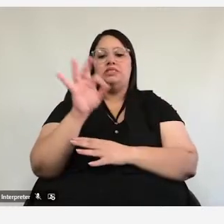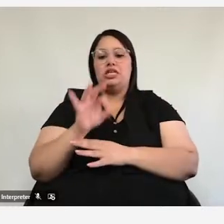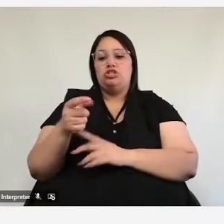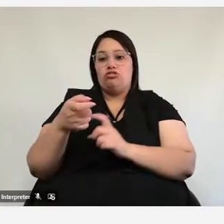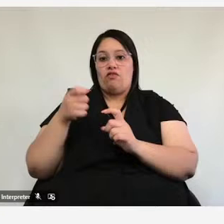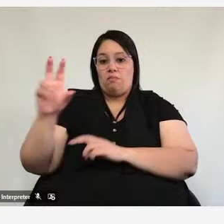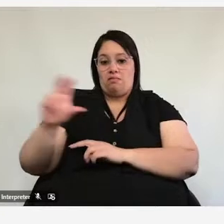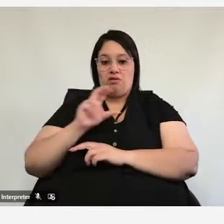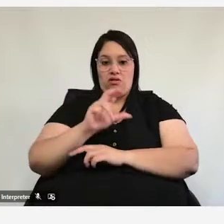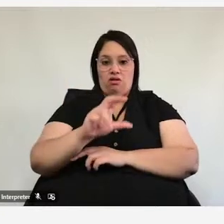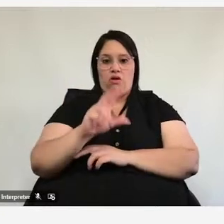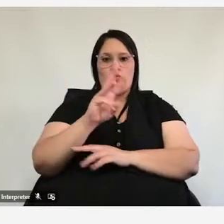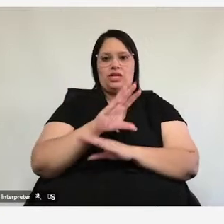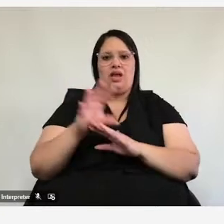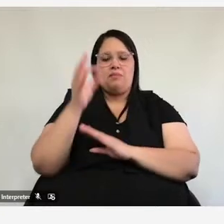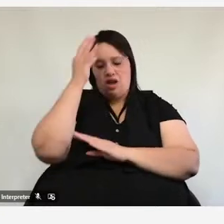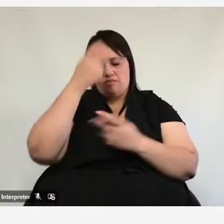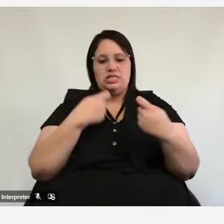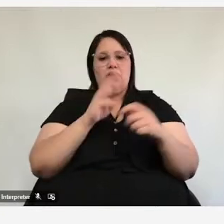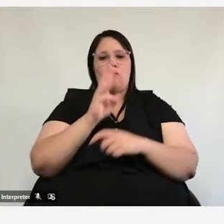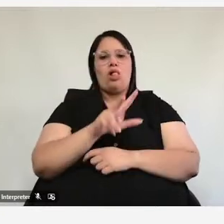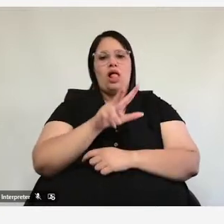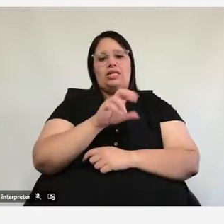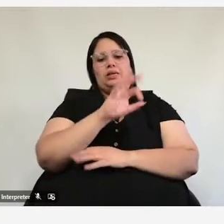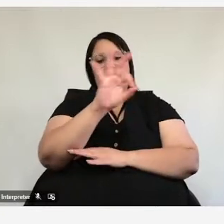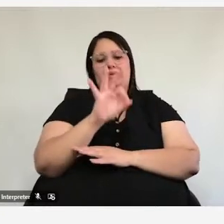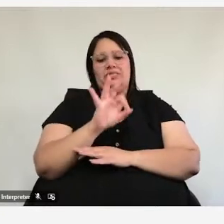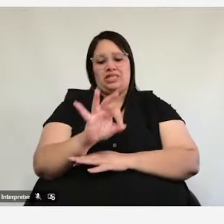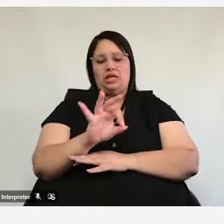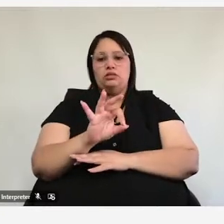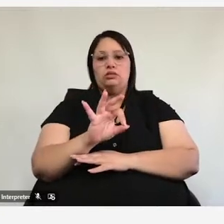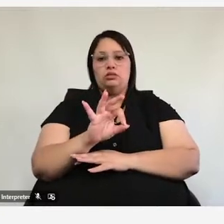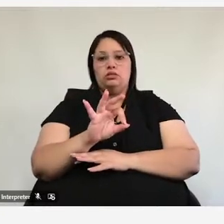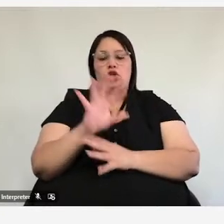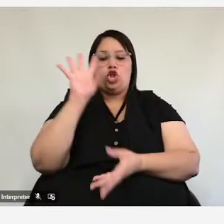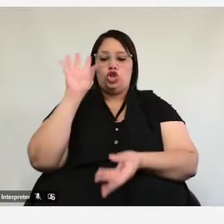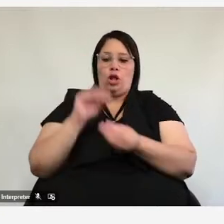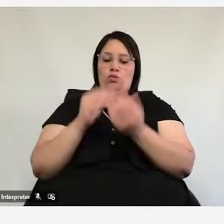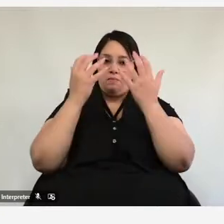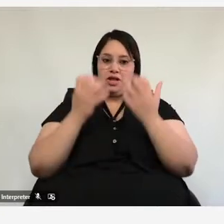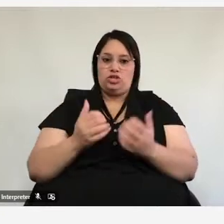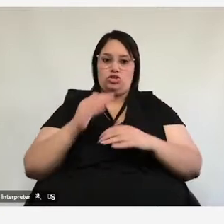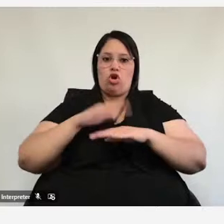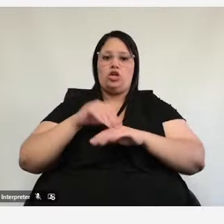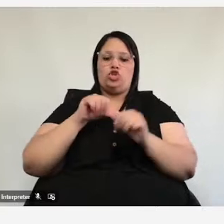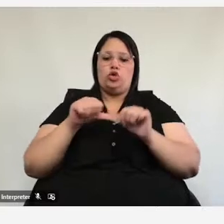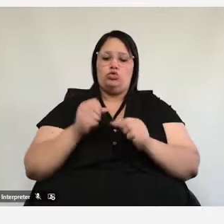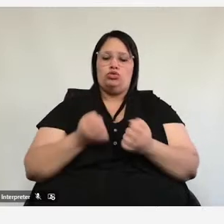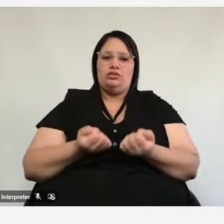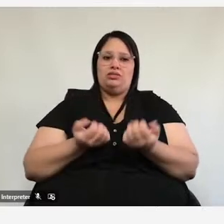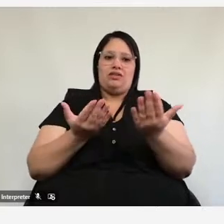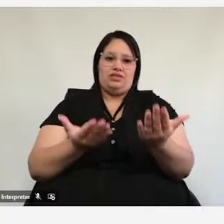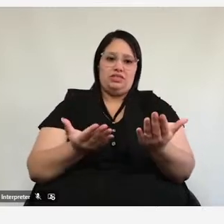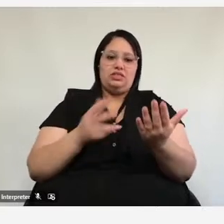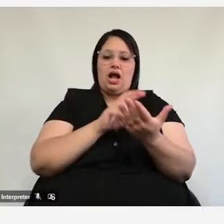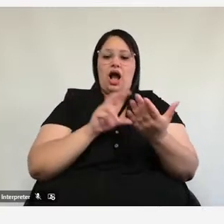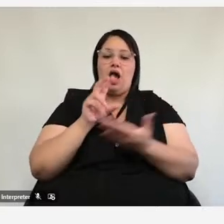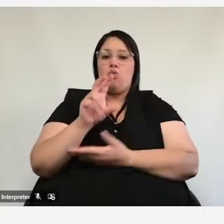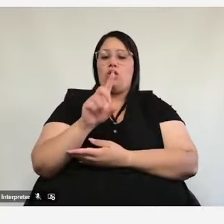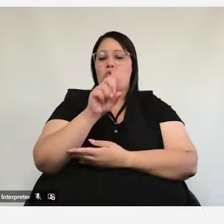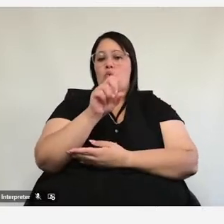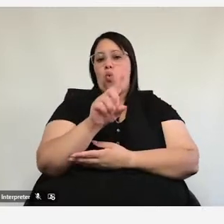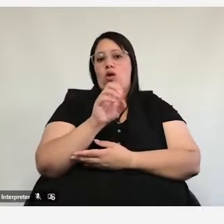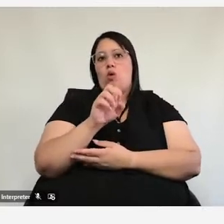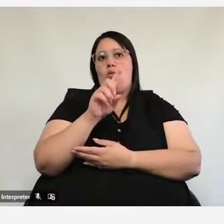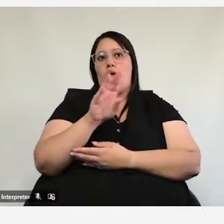the Western Cape government will spend 80% of our total budget on social services, allocating